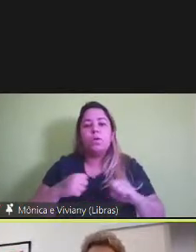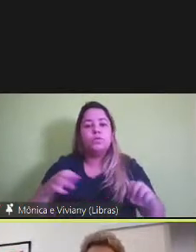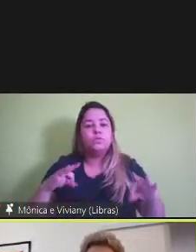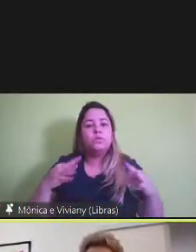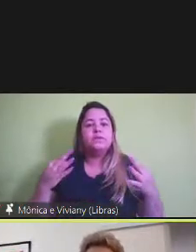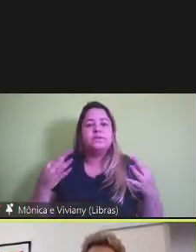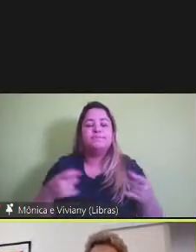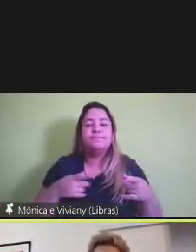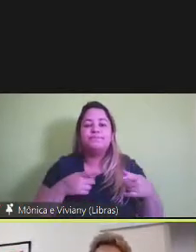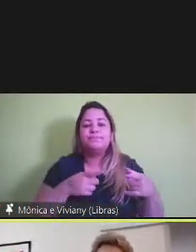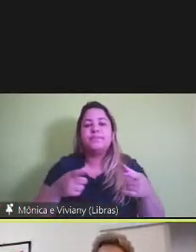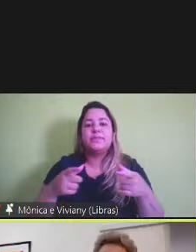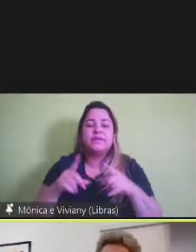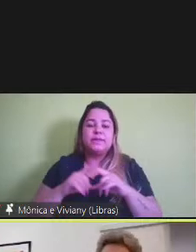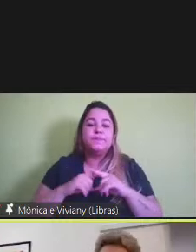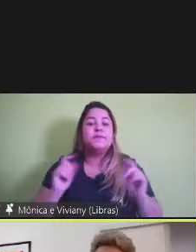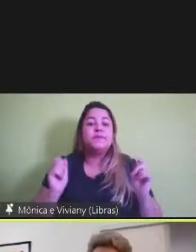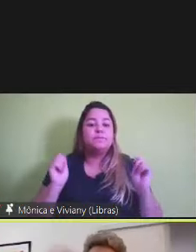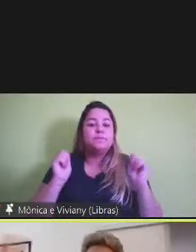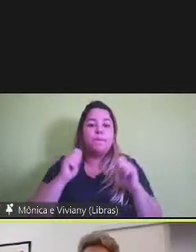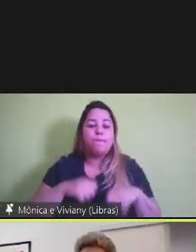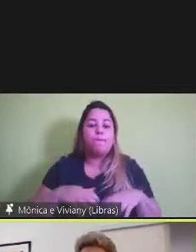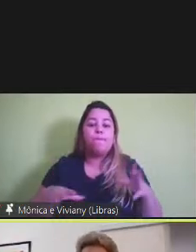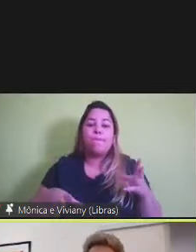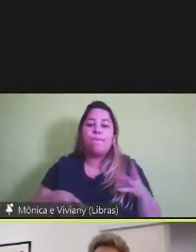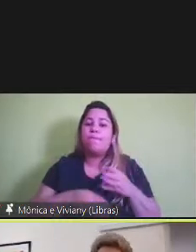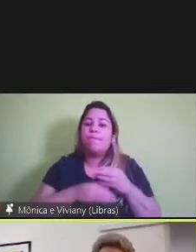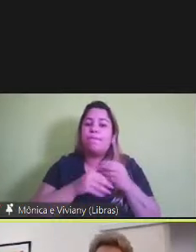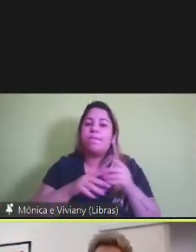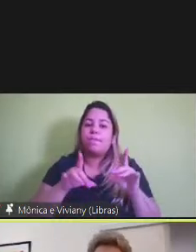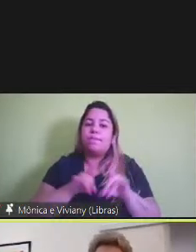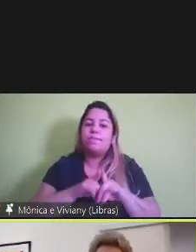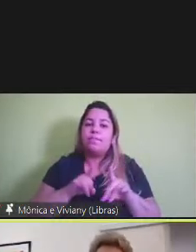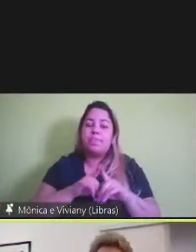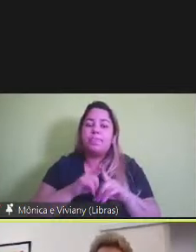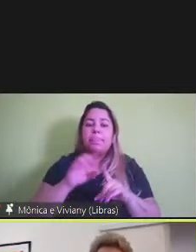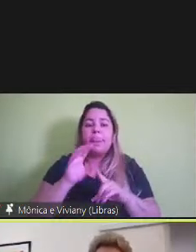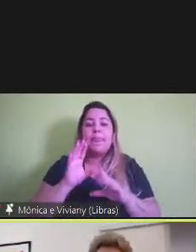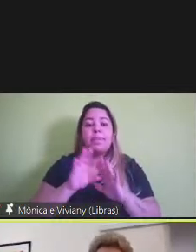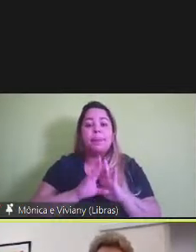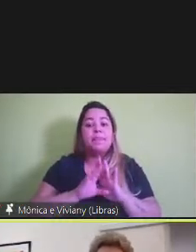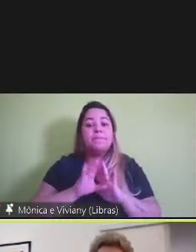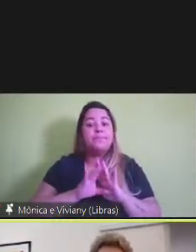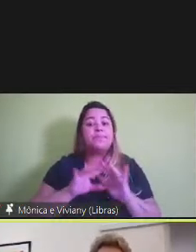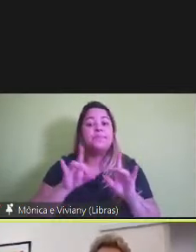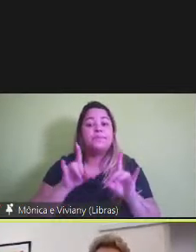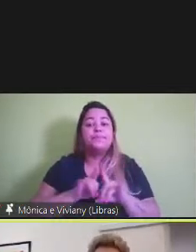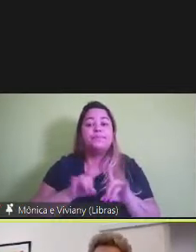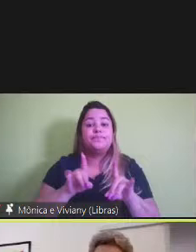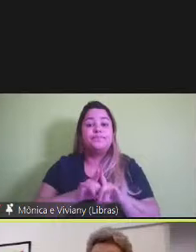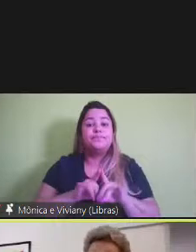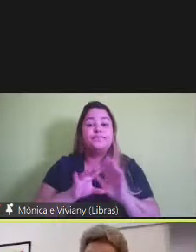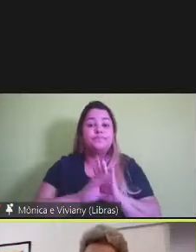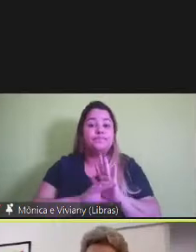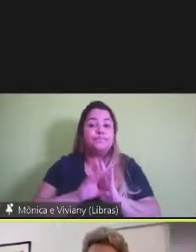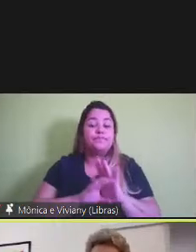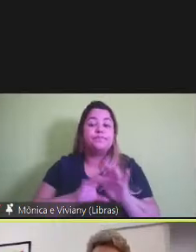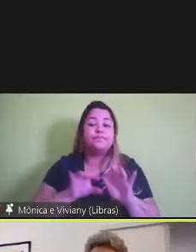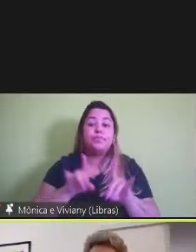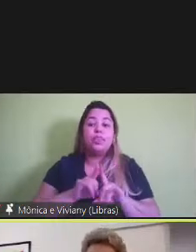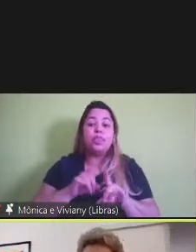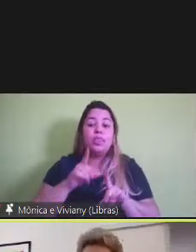major contribution of all the areas, but it is important to integrate in this